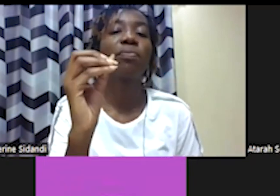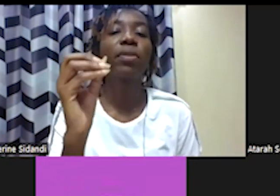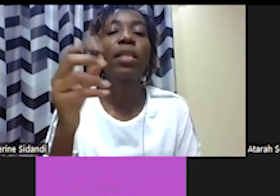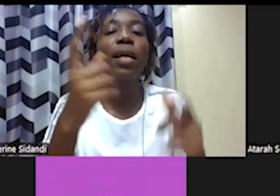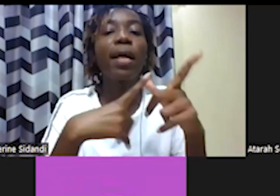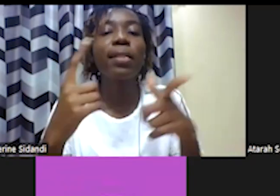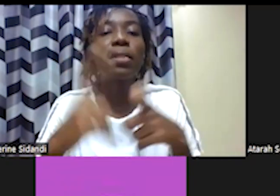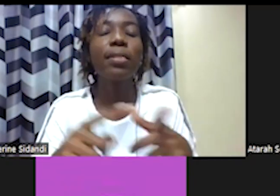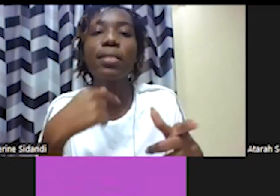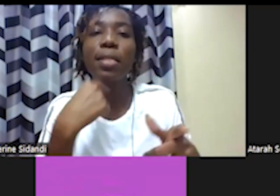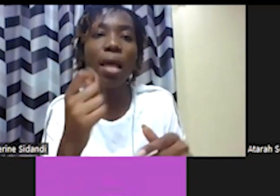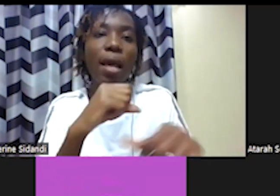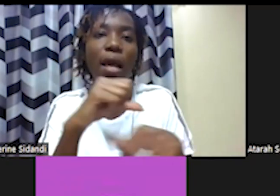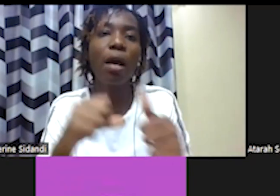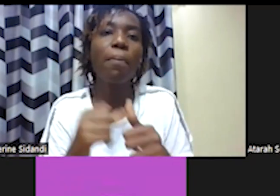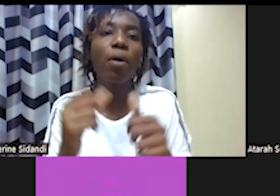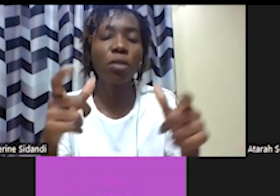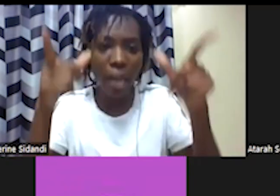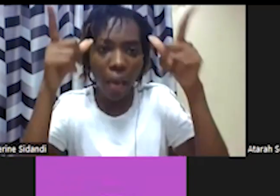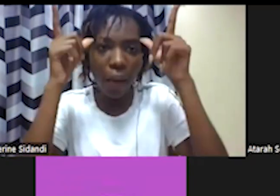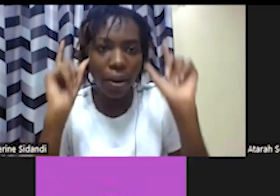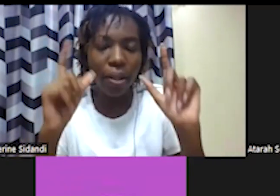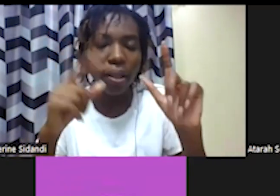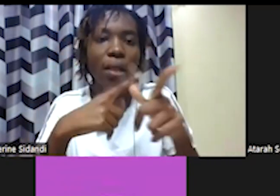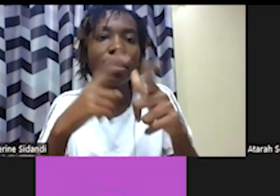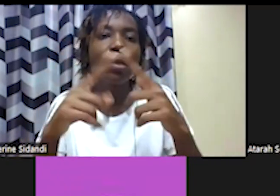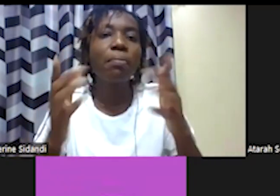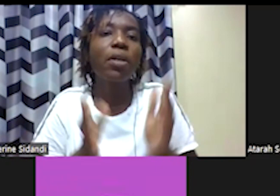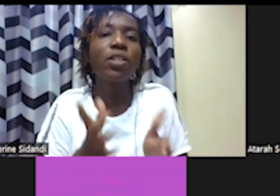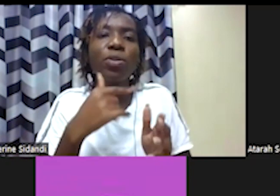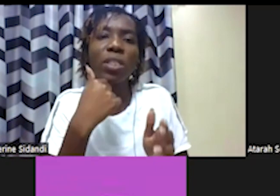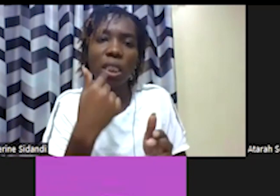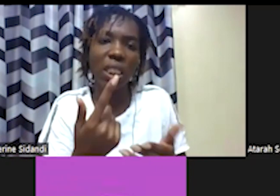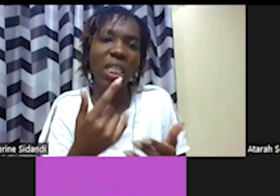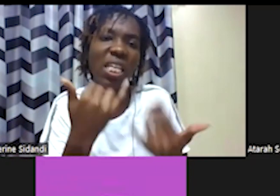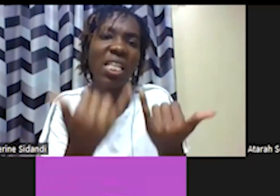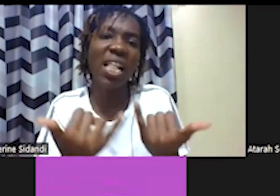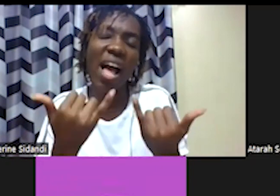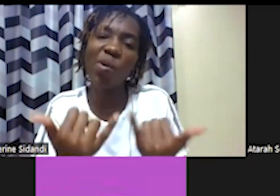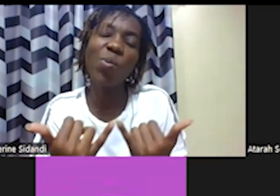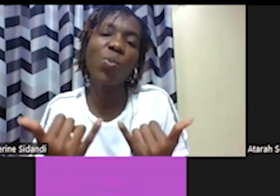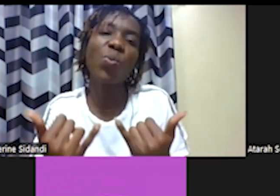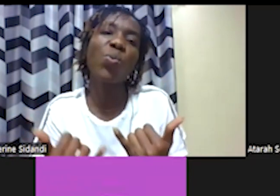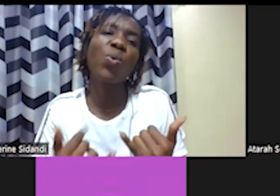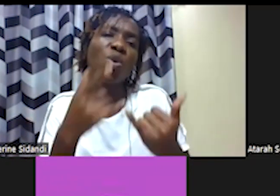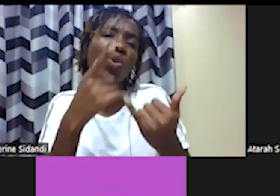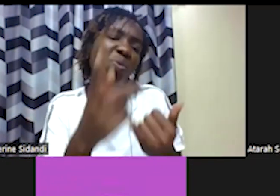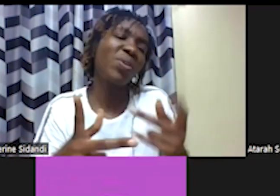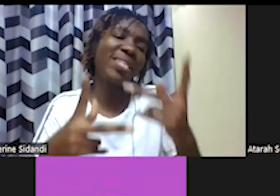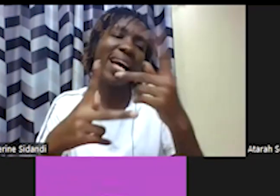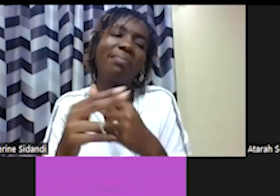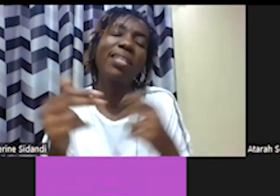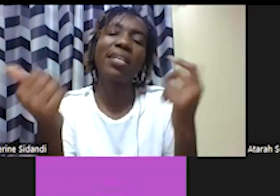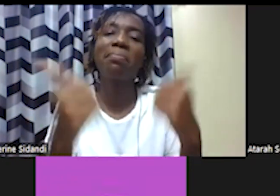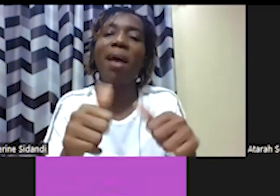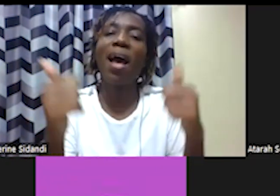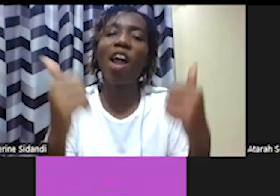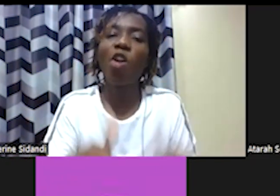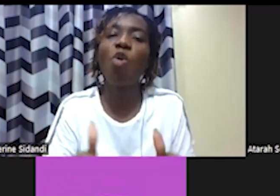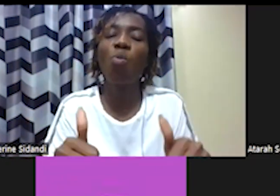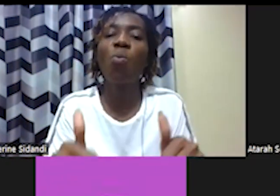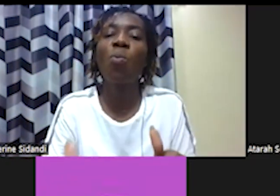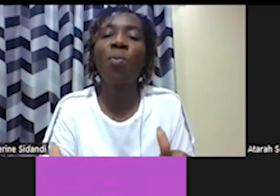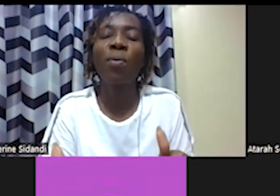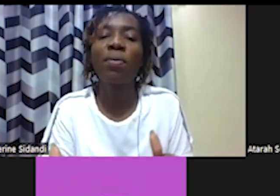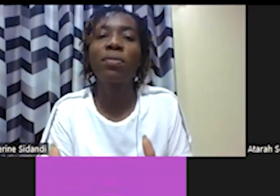saying about dowry and everything, so somebody says now, you're, uncircumcised, you know that she's